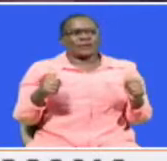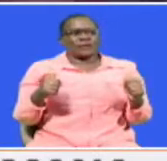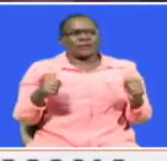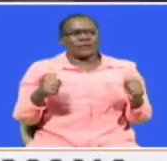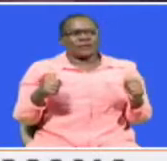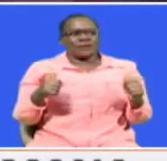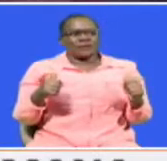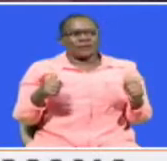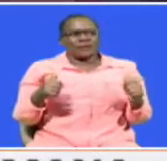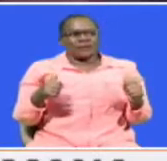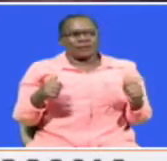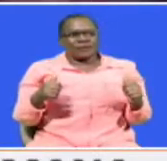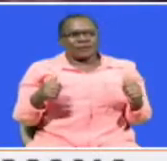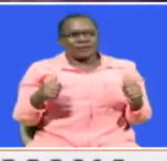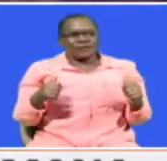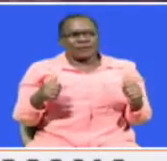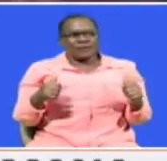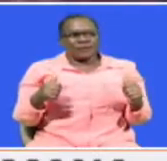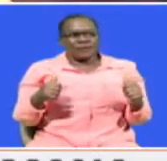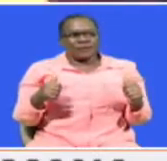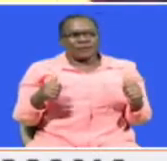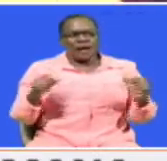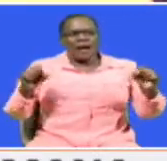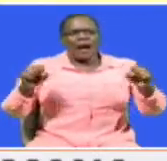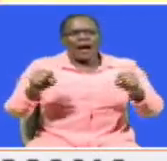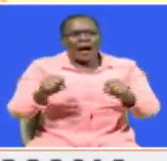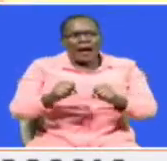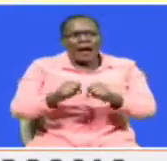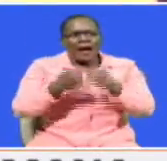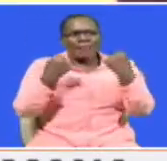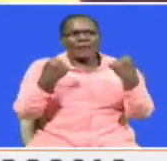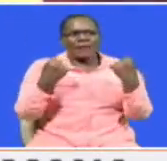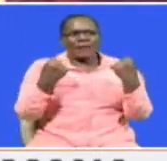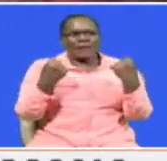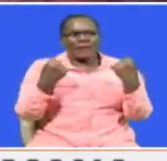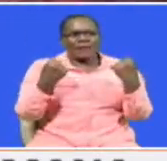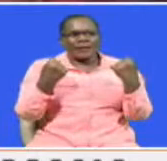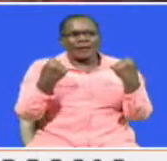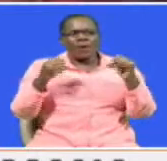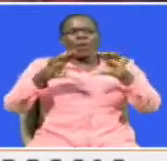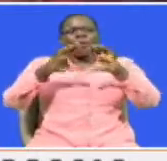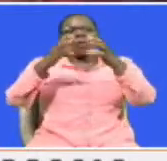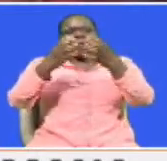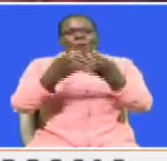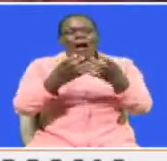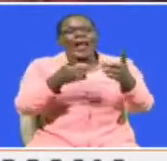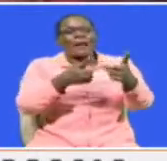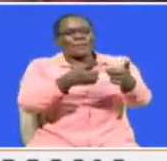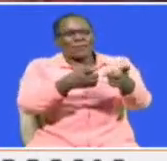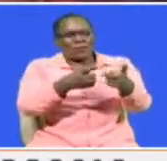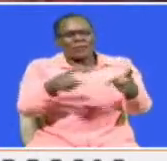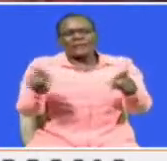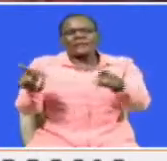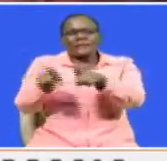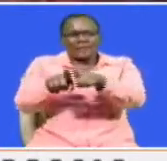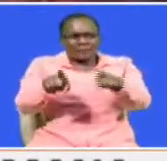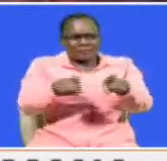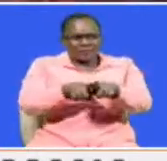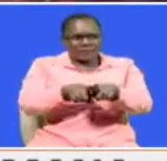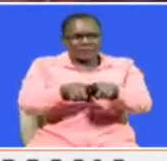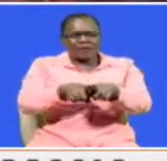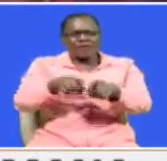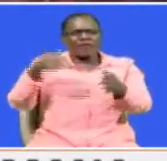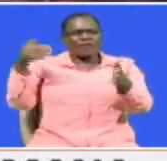icon. And anything that happens to him does not only attract global condemnation, but that will mark